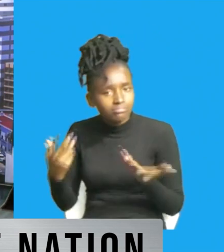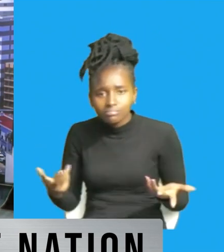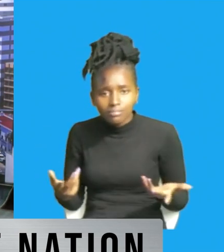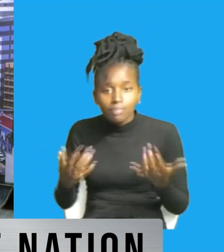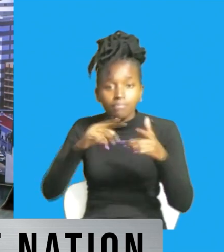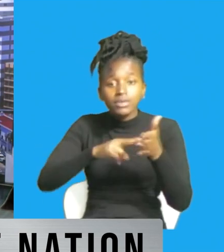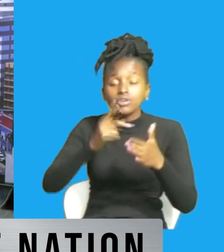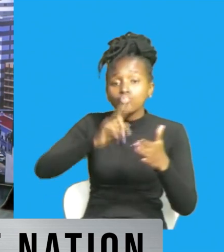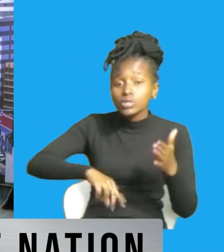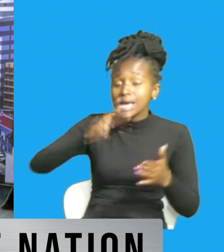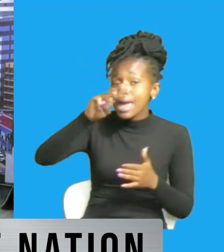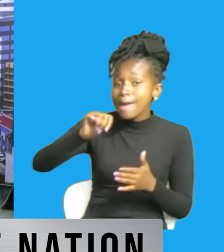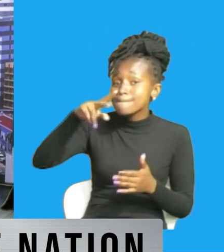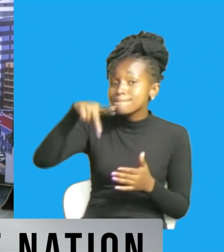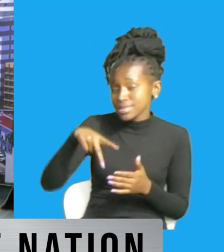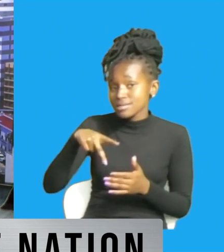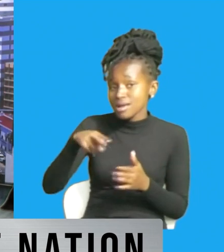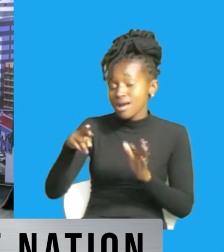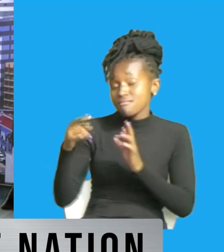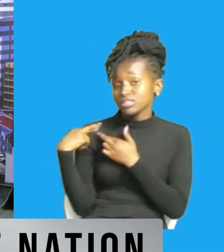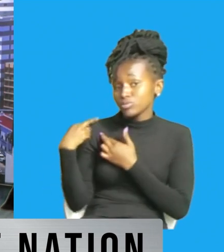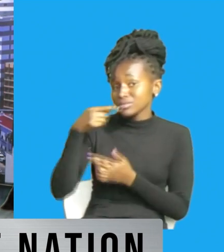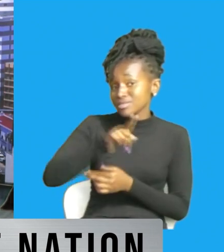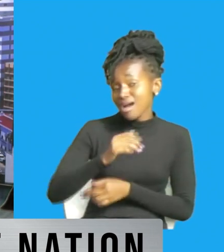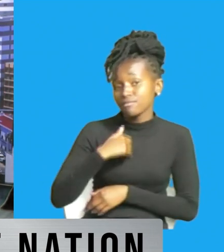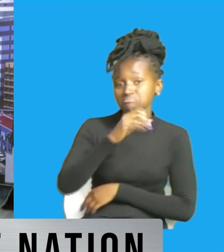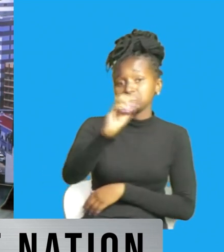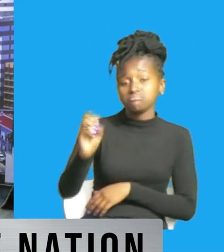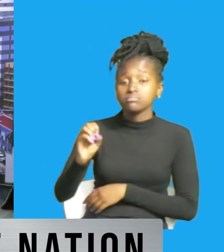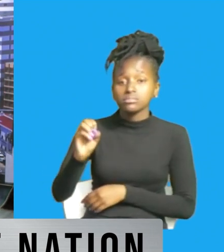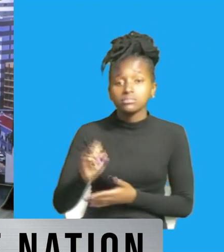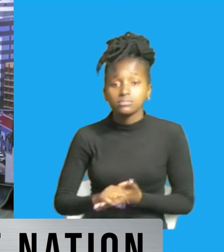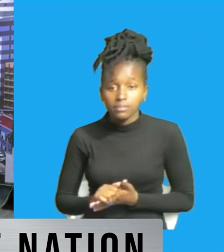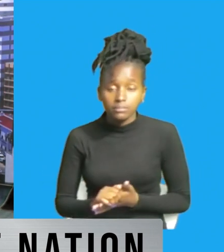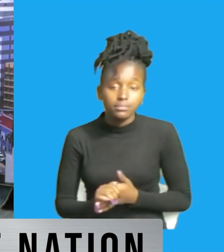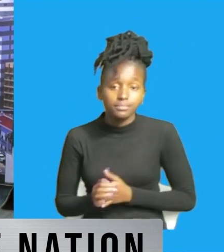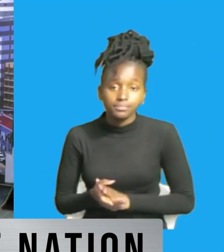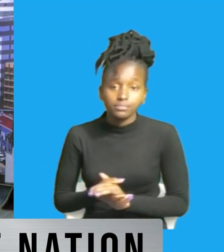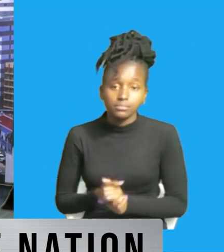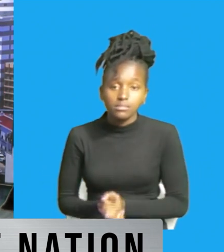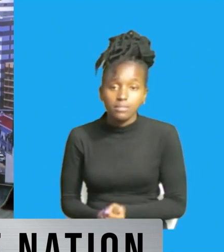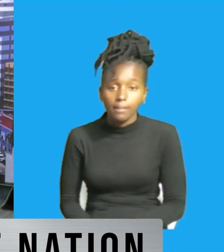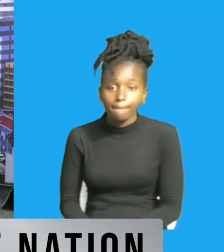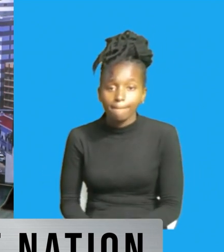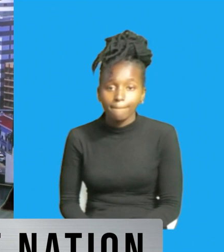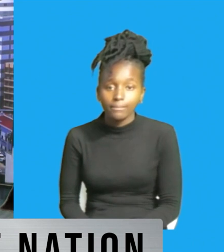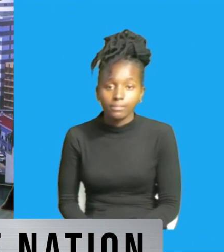taken initiative in the first place. That's the job that you are giving them. That they didn't seem to elewa. Okay. Yeah.